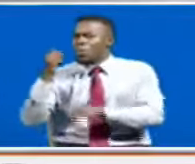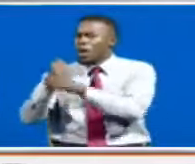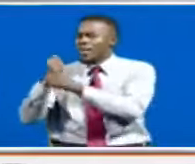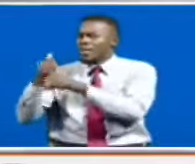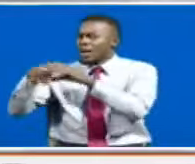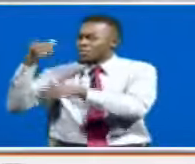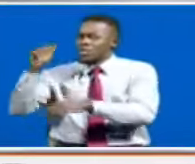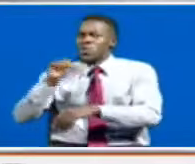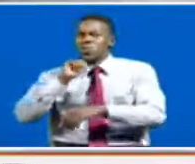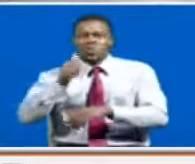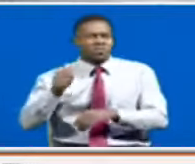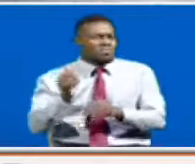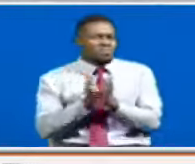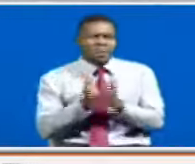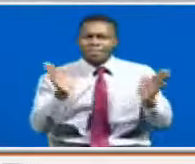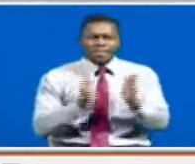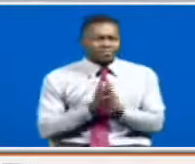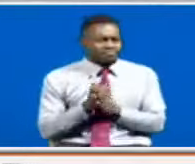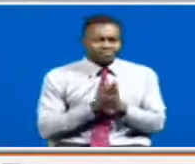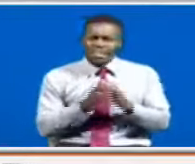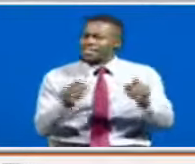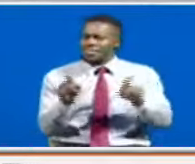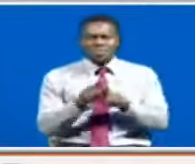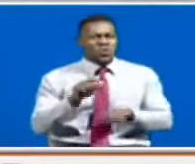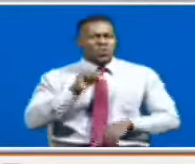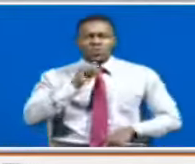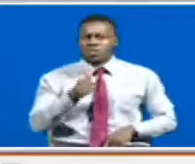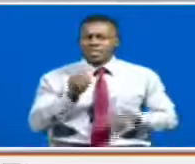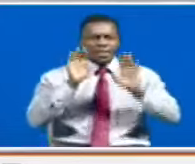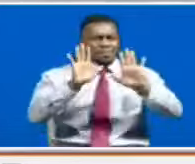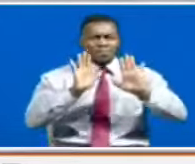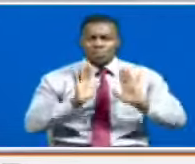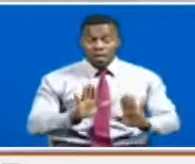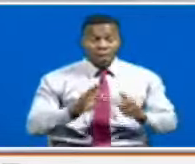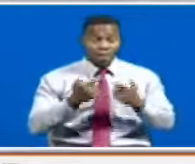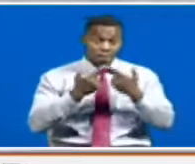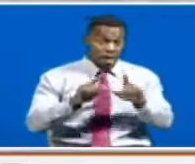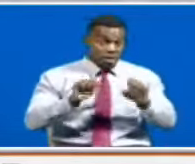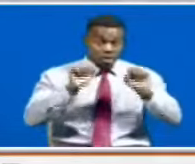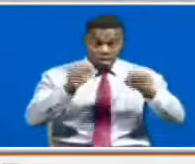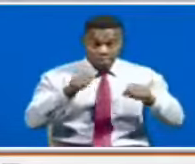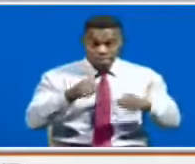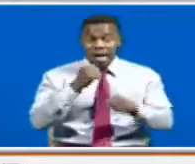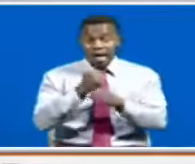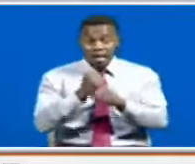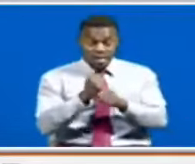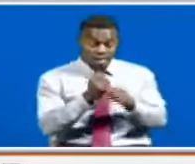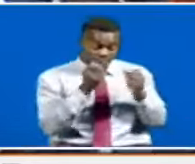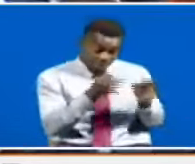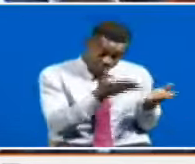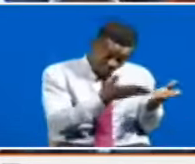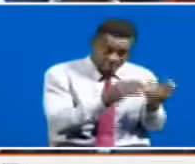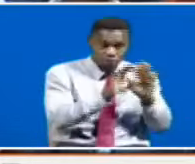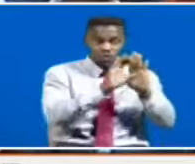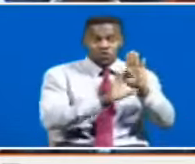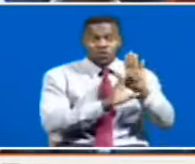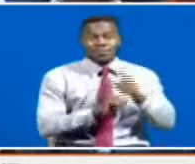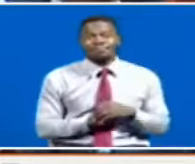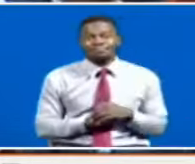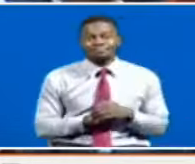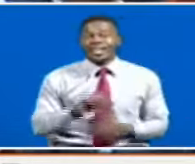public interest and importance and can only be done in accordance with the provisions of the Constitution. Kenya